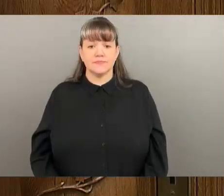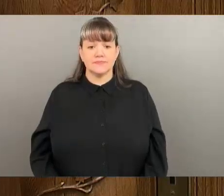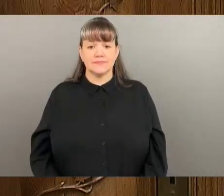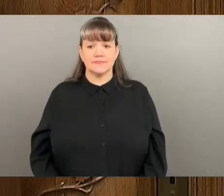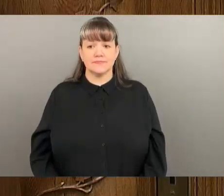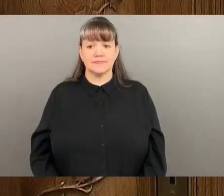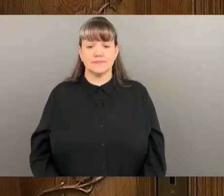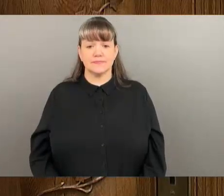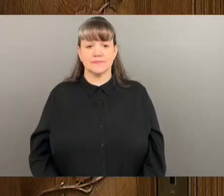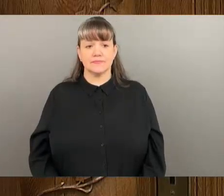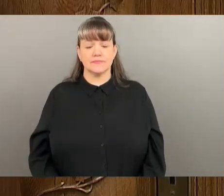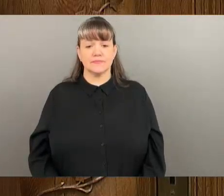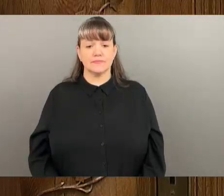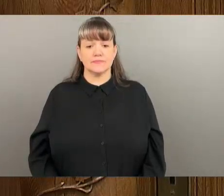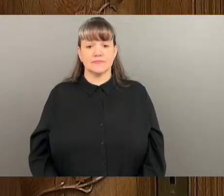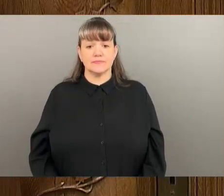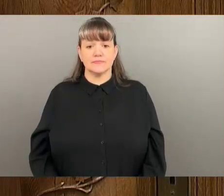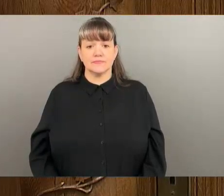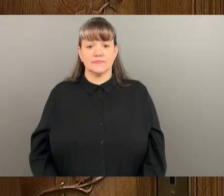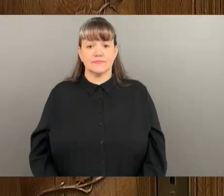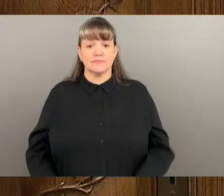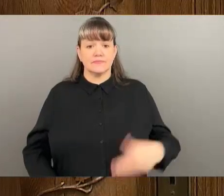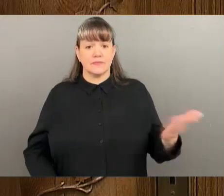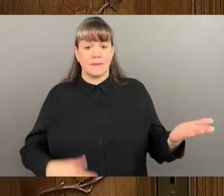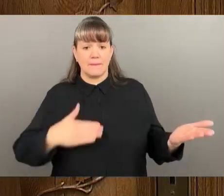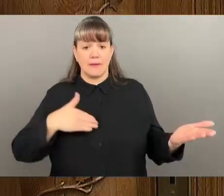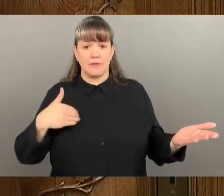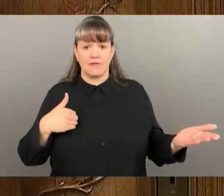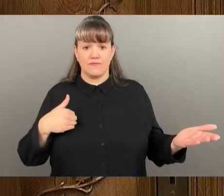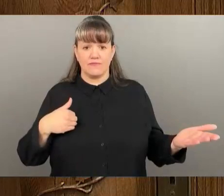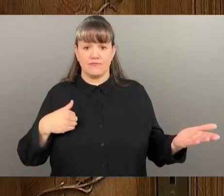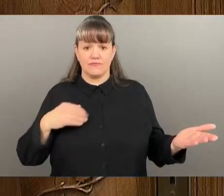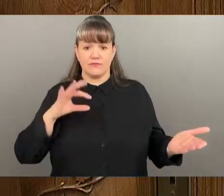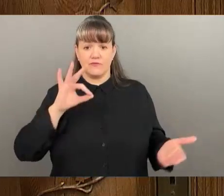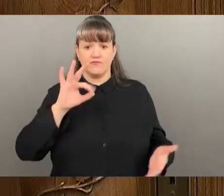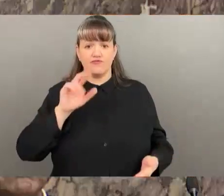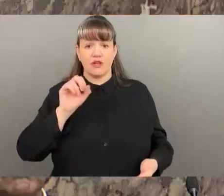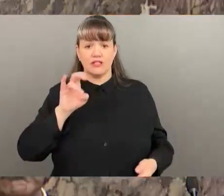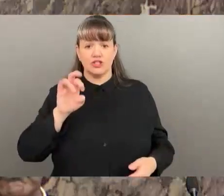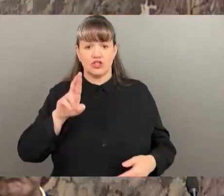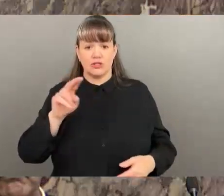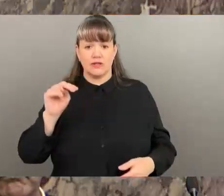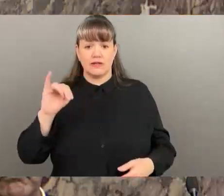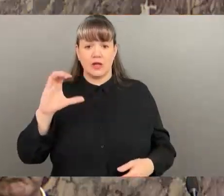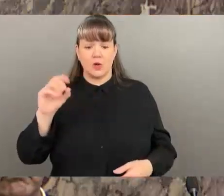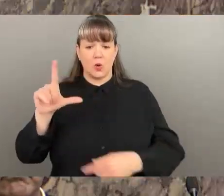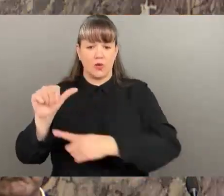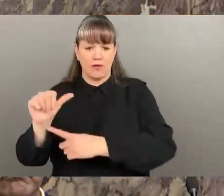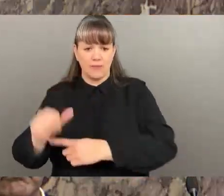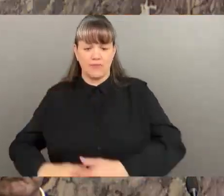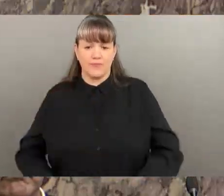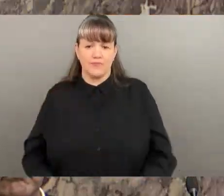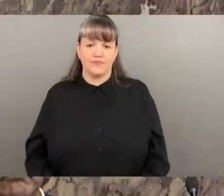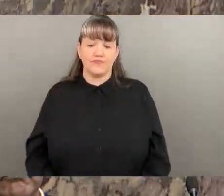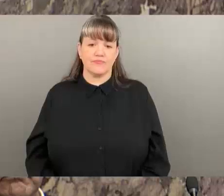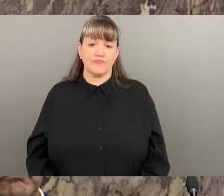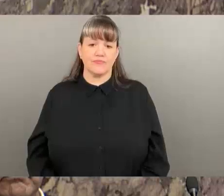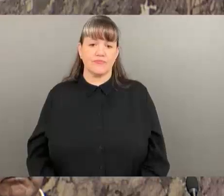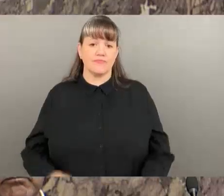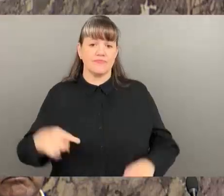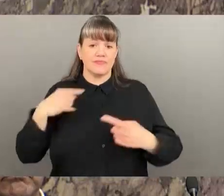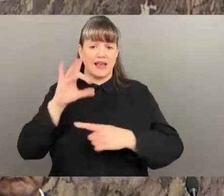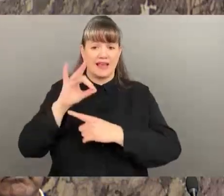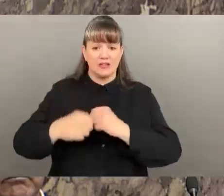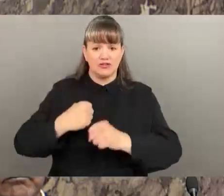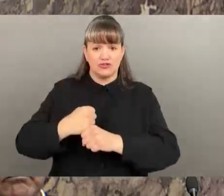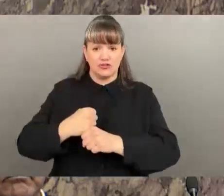Member for Fraser-Nicola. Thank you, Mr. Speaker. After 8 years in government, it's clear that the NDP is utterly failing on the public